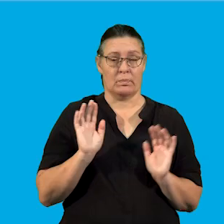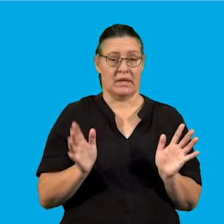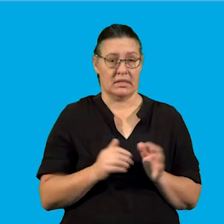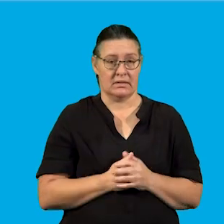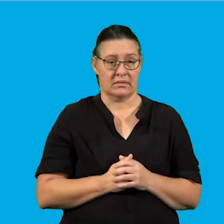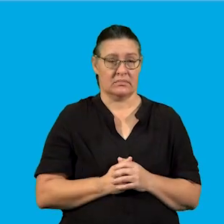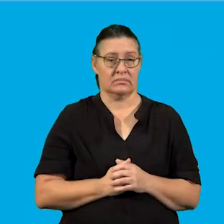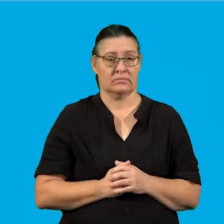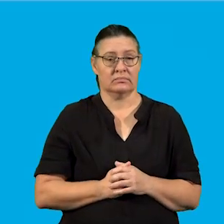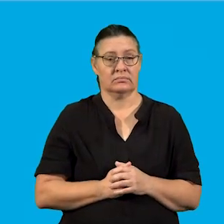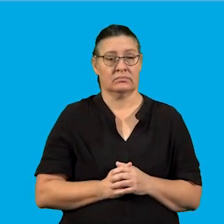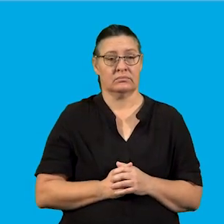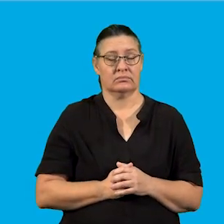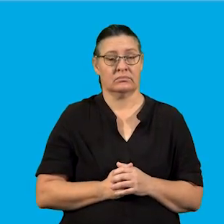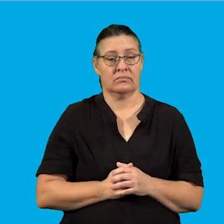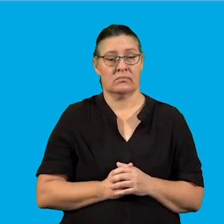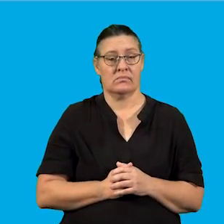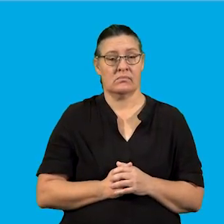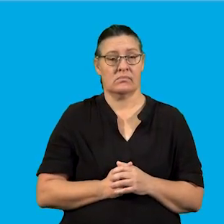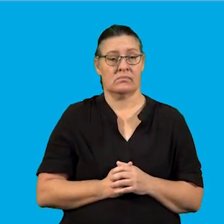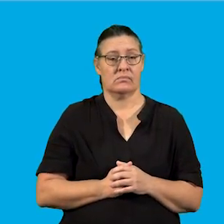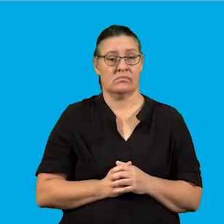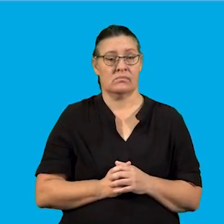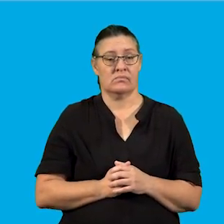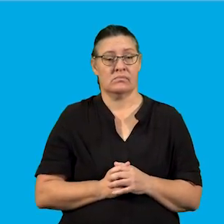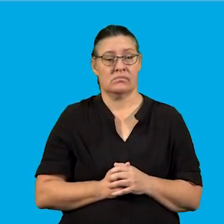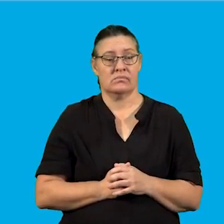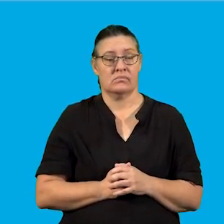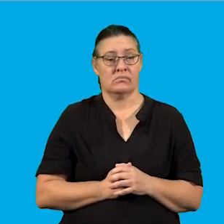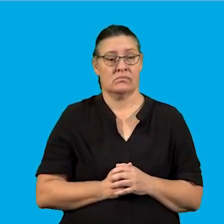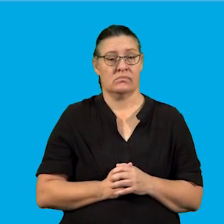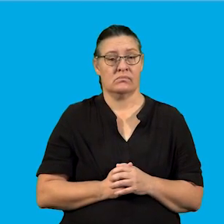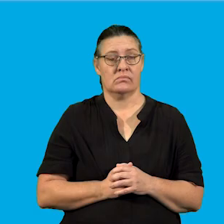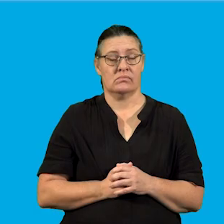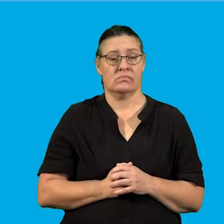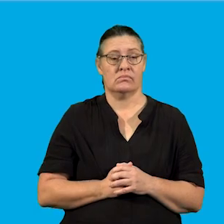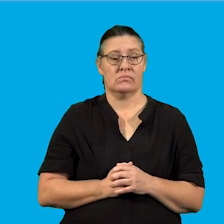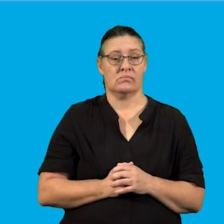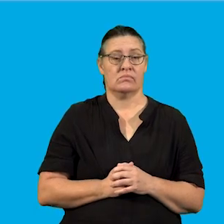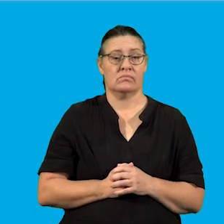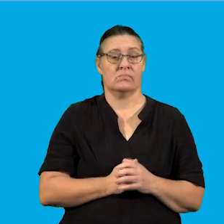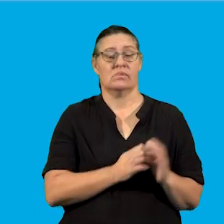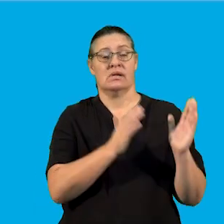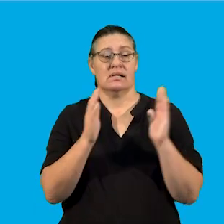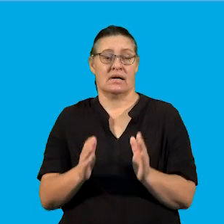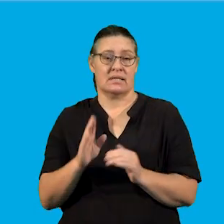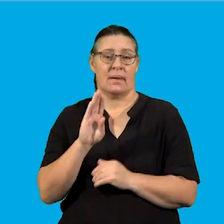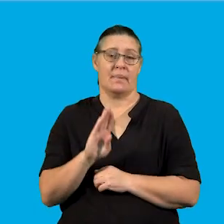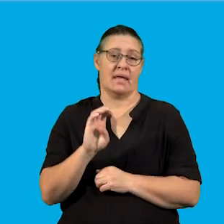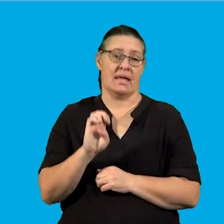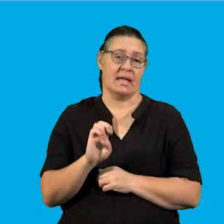we only have 2 nitrogens. So we have 2 nitrogens. Now the next